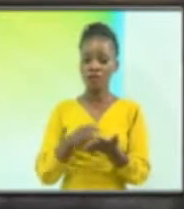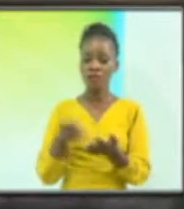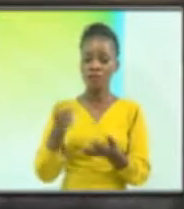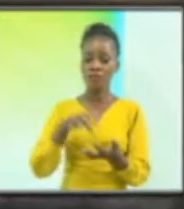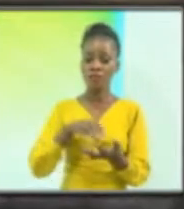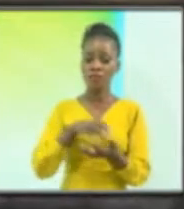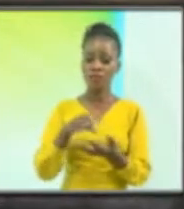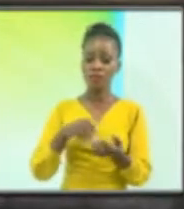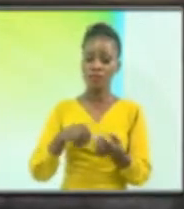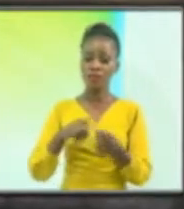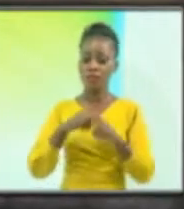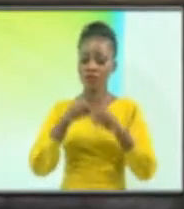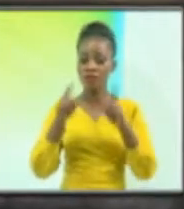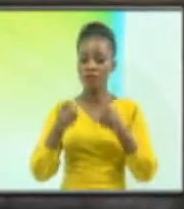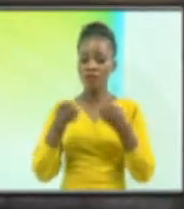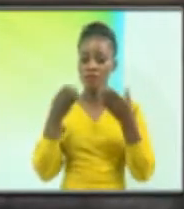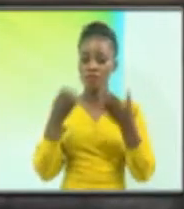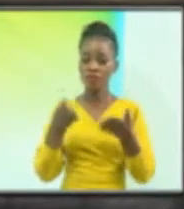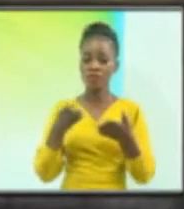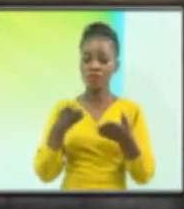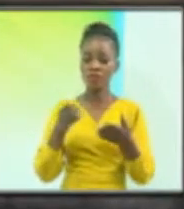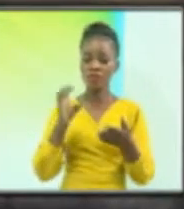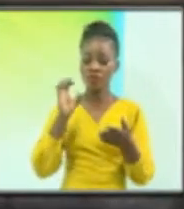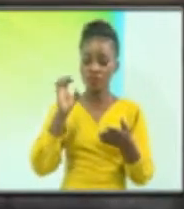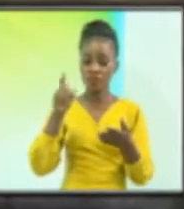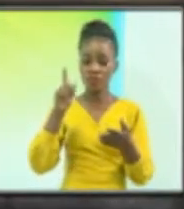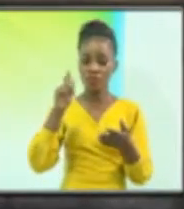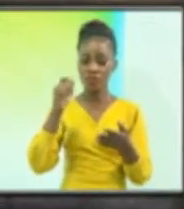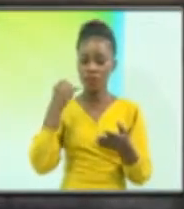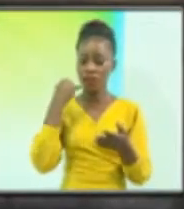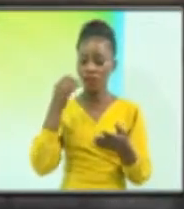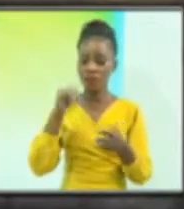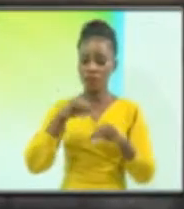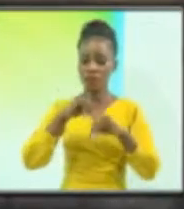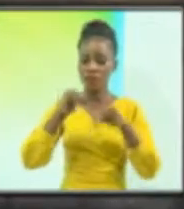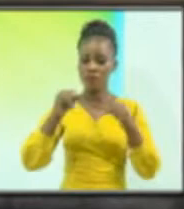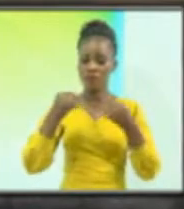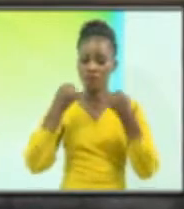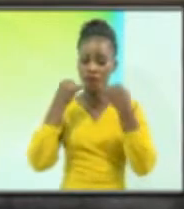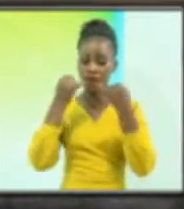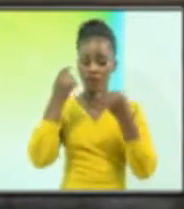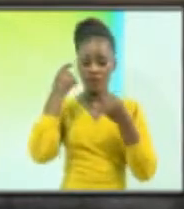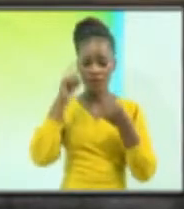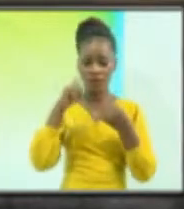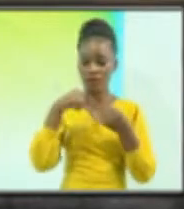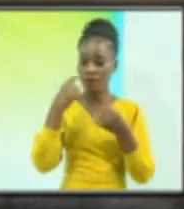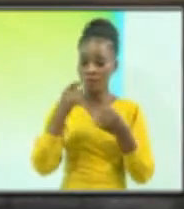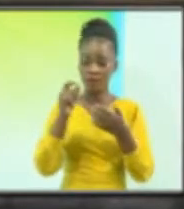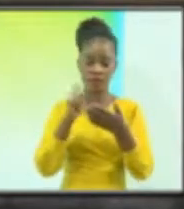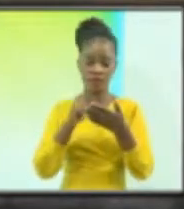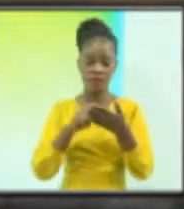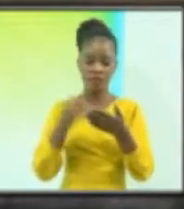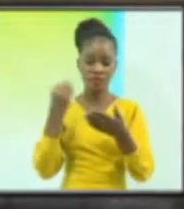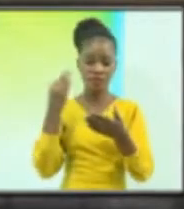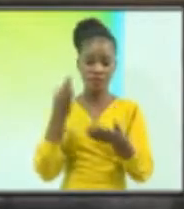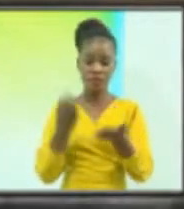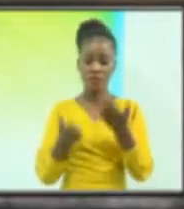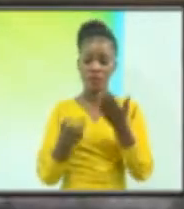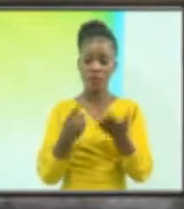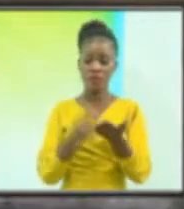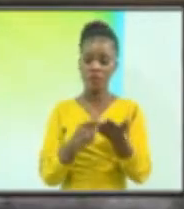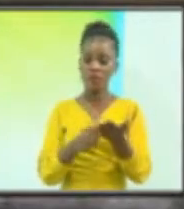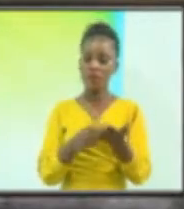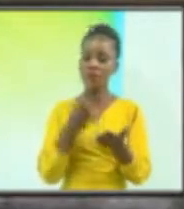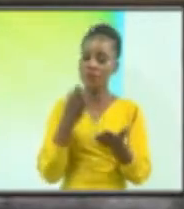conventional travel document, CTD. This type of passport is for refugees who are registered and living in Uganda. So once you